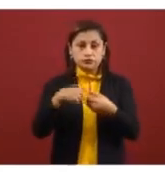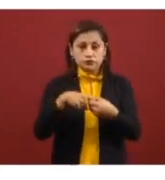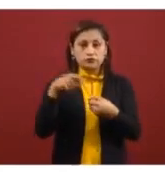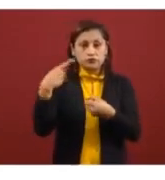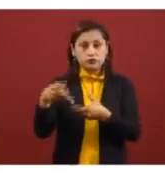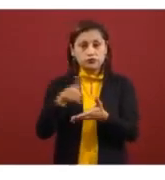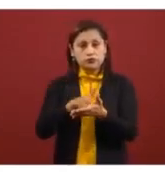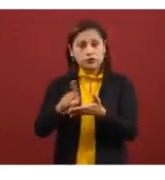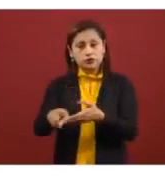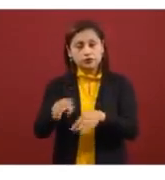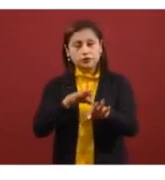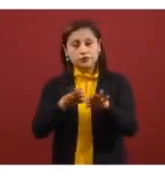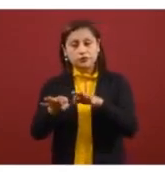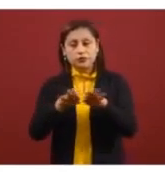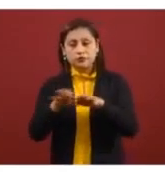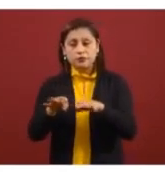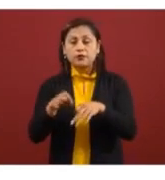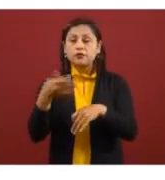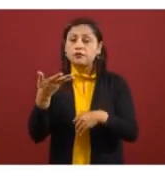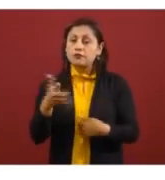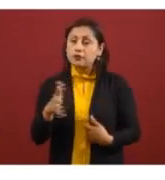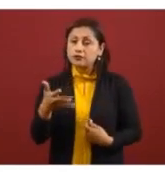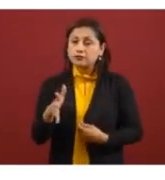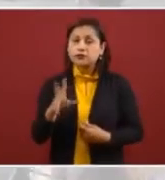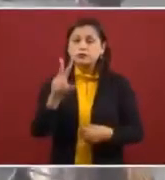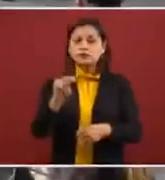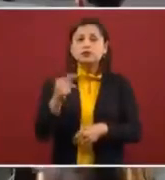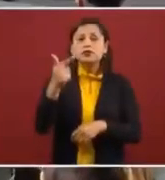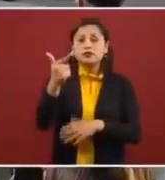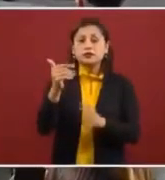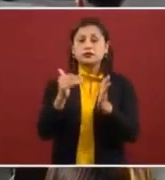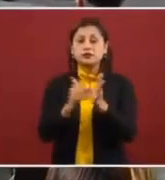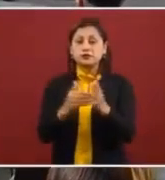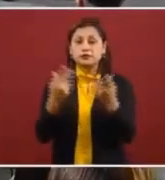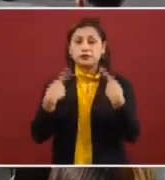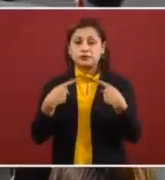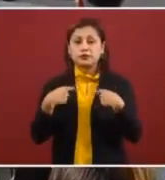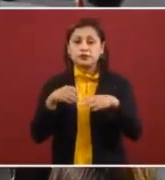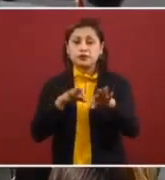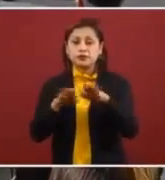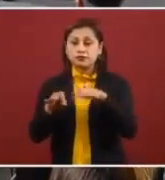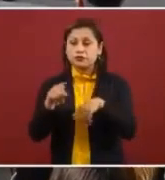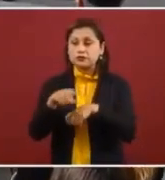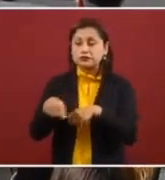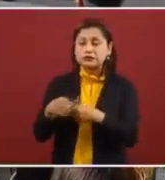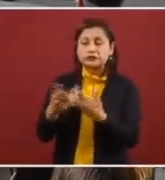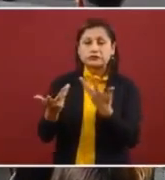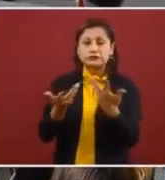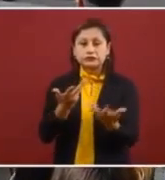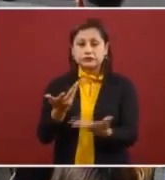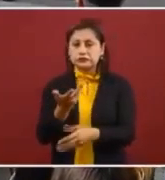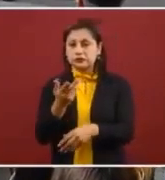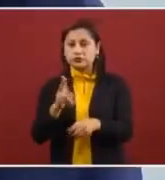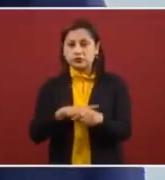and they're going to be making the registry workers now full-time employees.